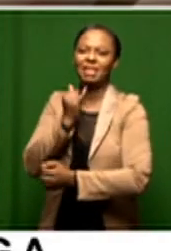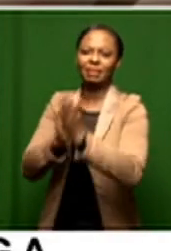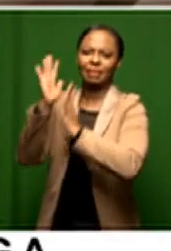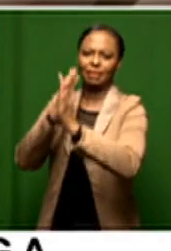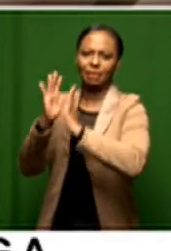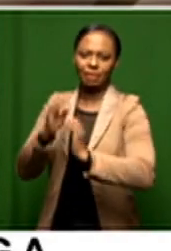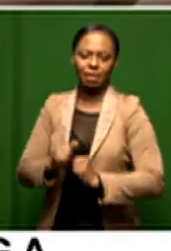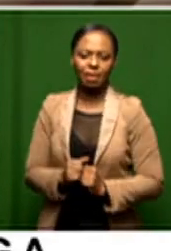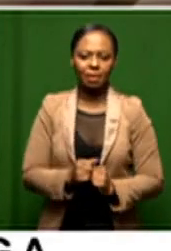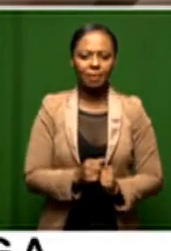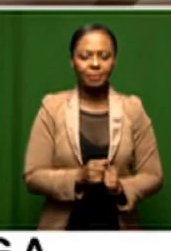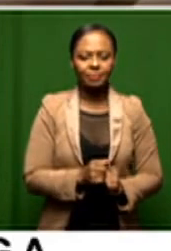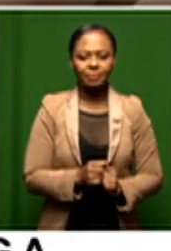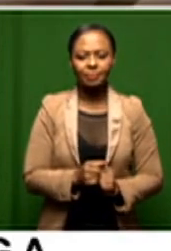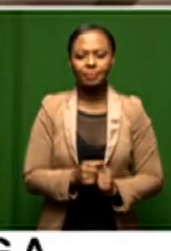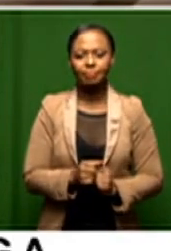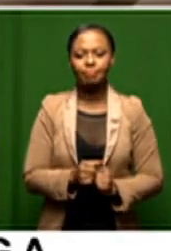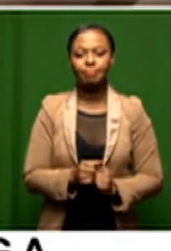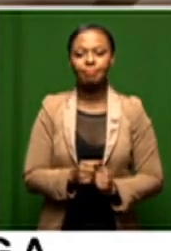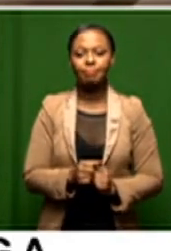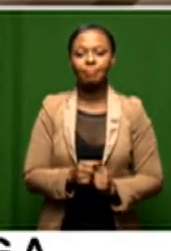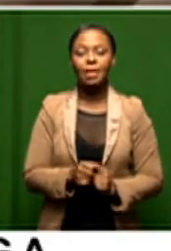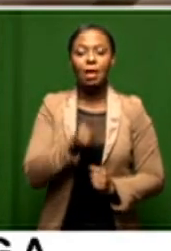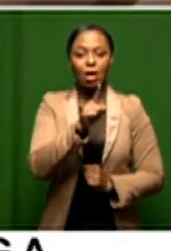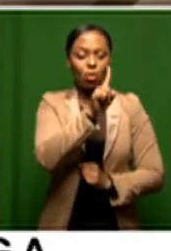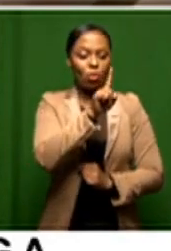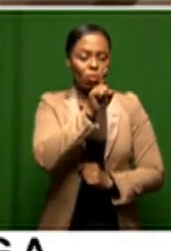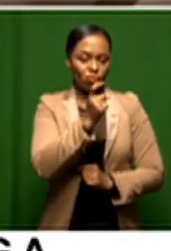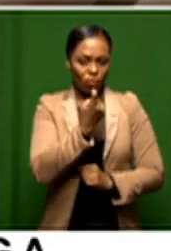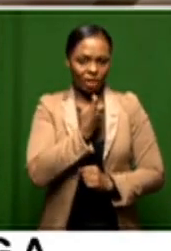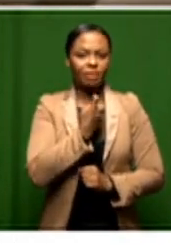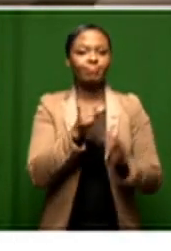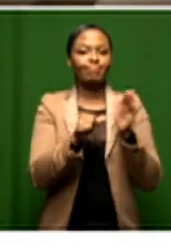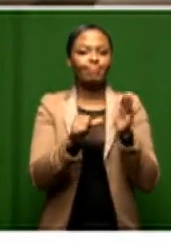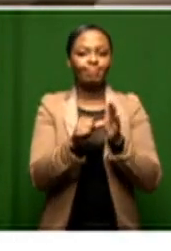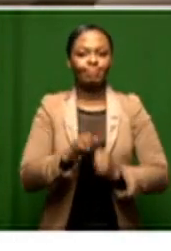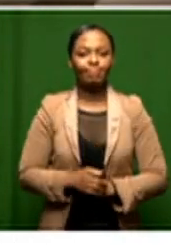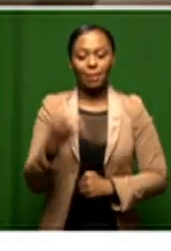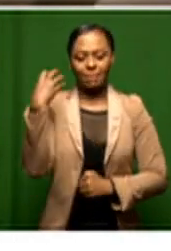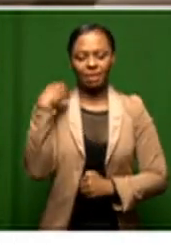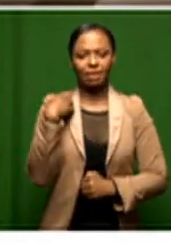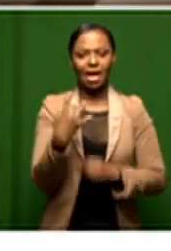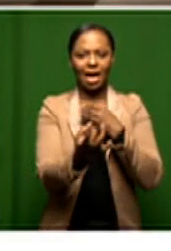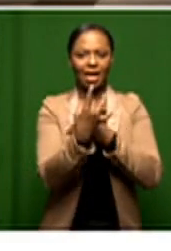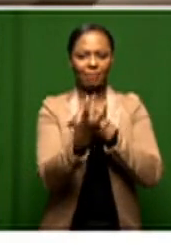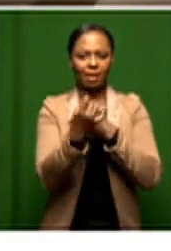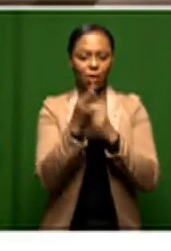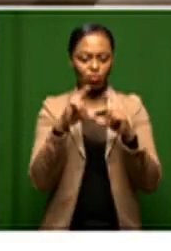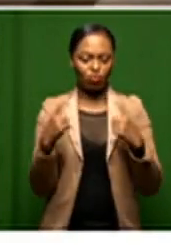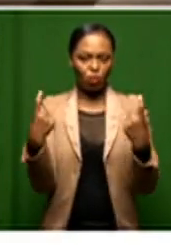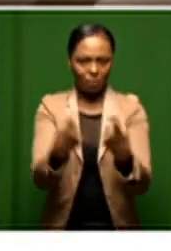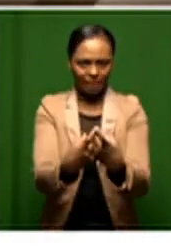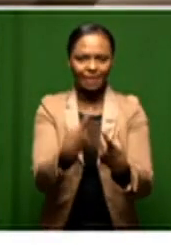that, please? This is a very important question. The Ministerial Advisory Committee has guided that we should